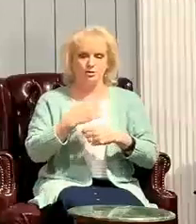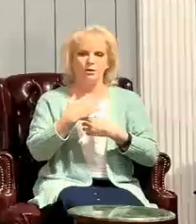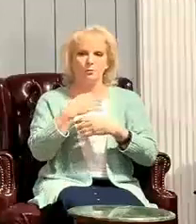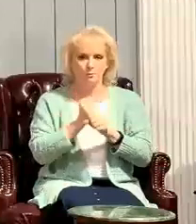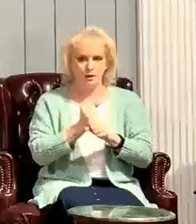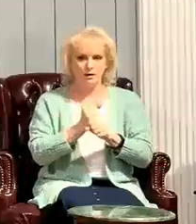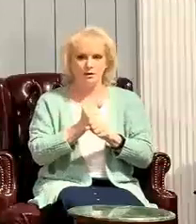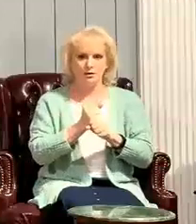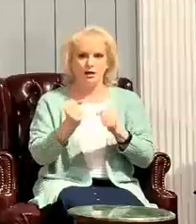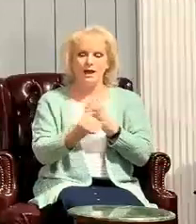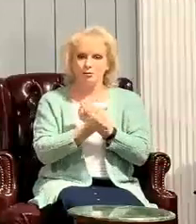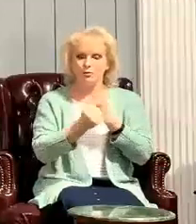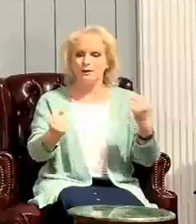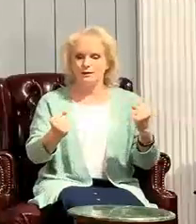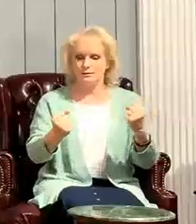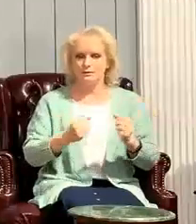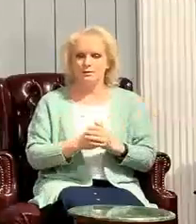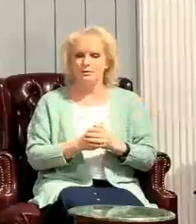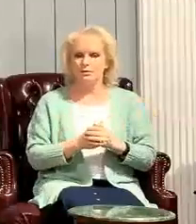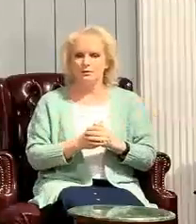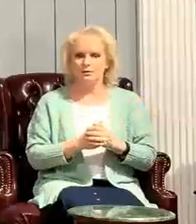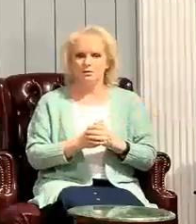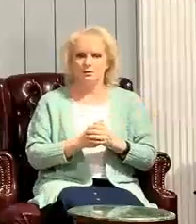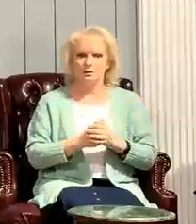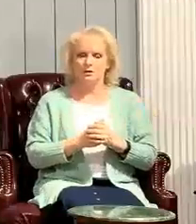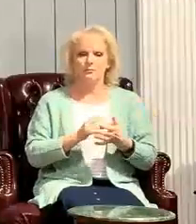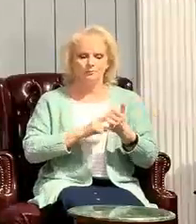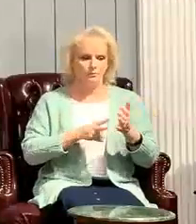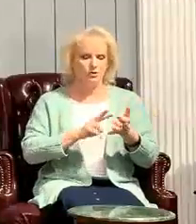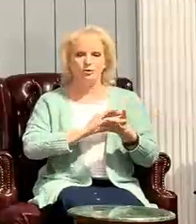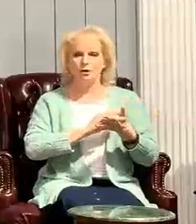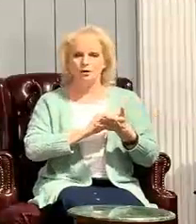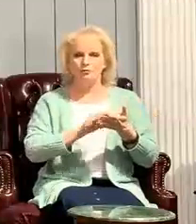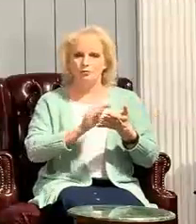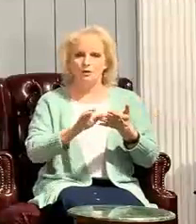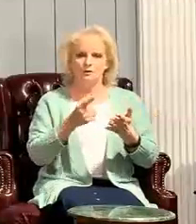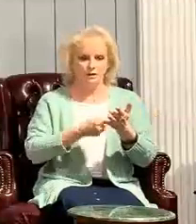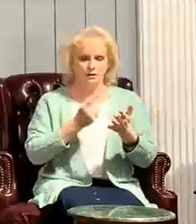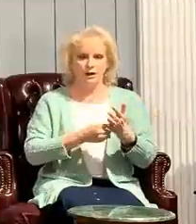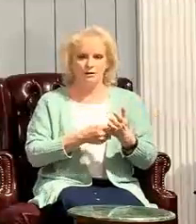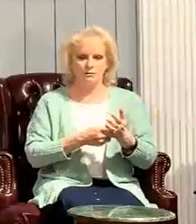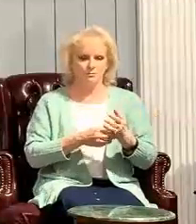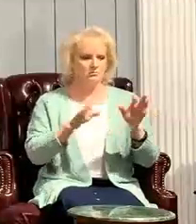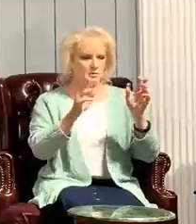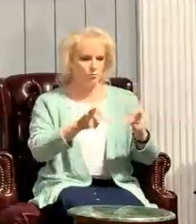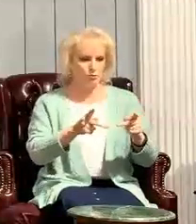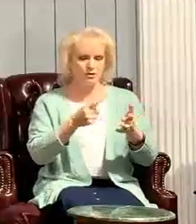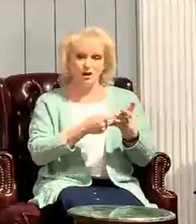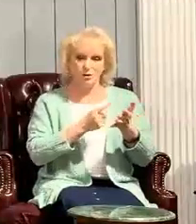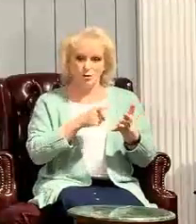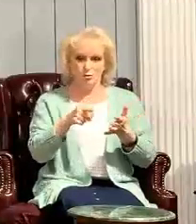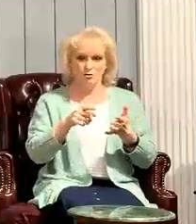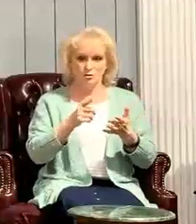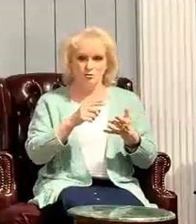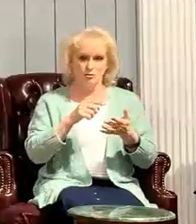release. The idea of release is to forgive. You're going to forgive the debt. Someone who owes you a debt, and at the end of every